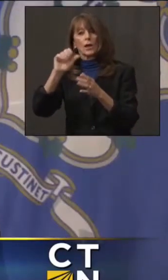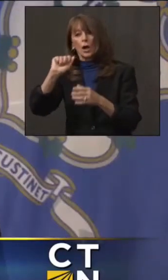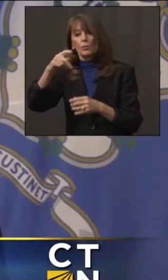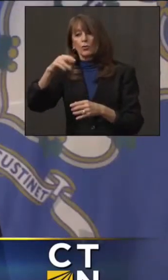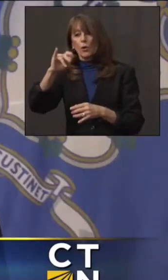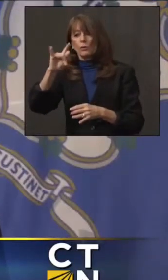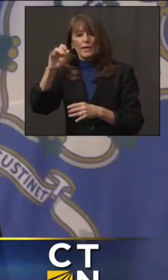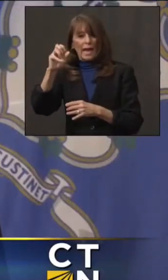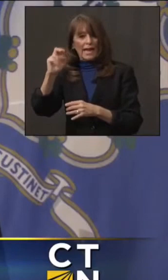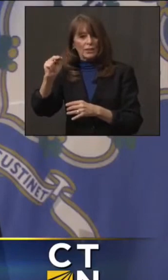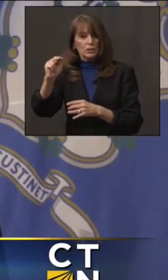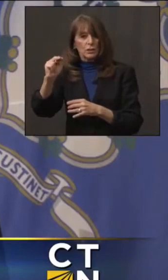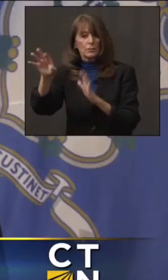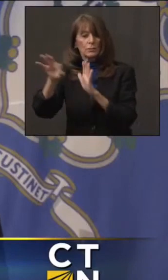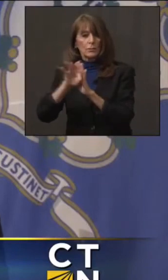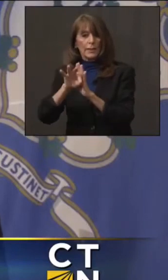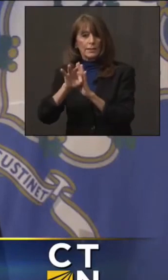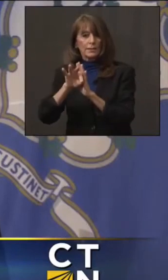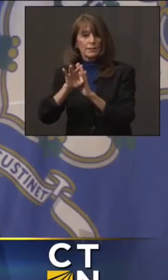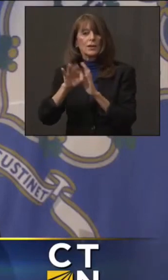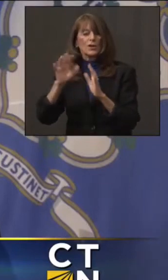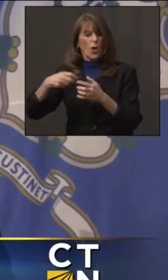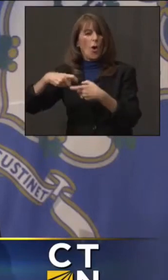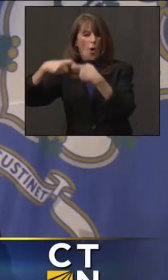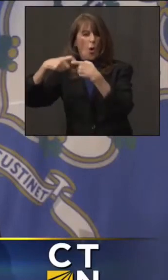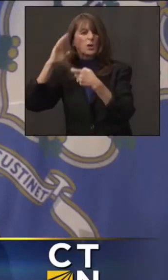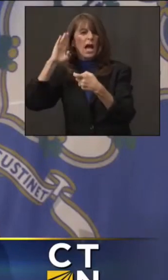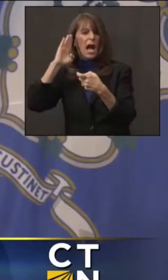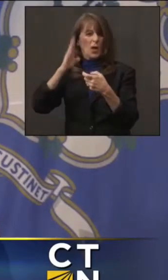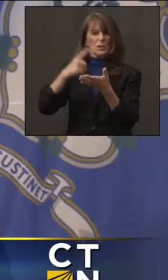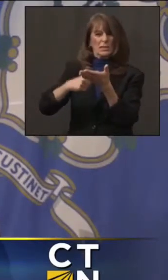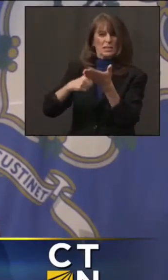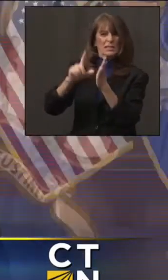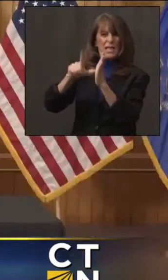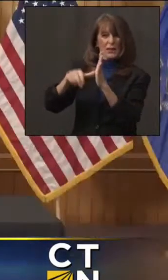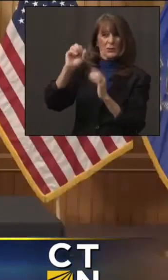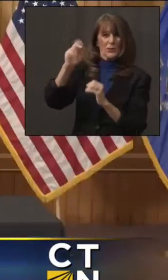big deal. Let me end on that, if you don't mind.